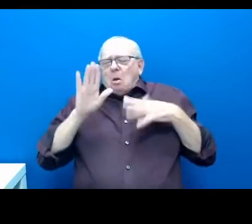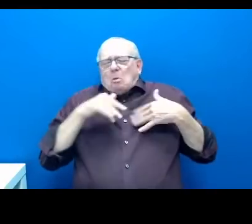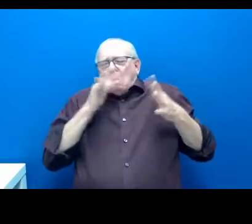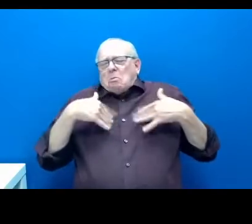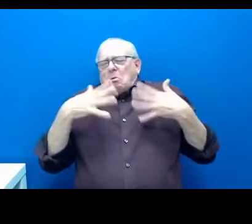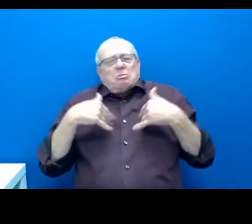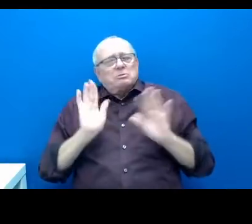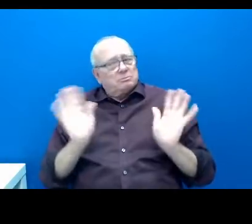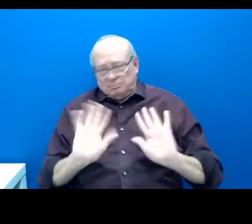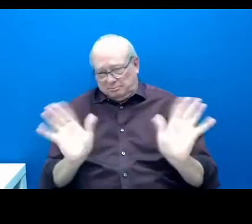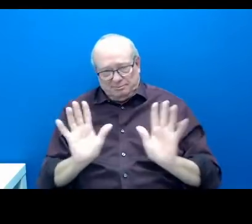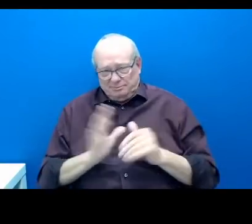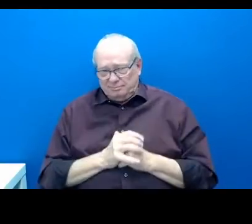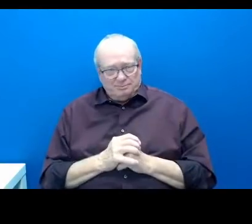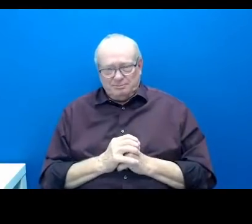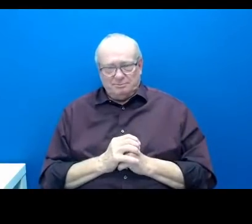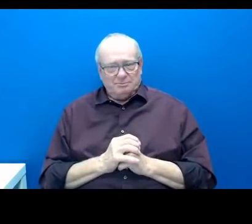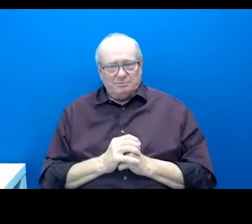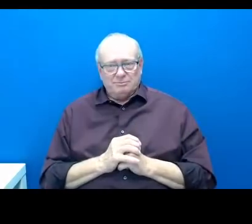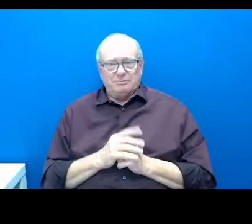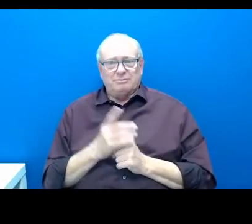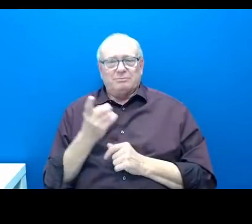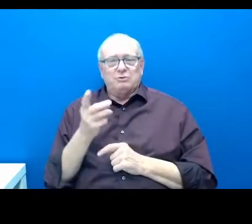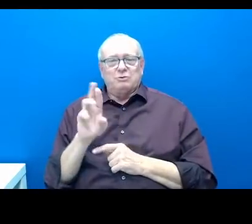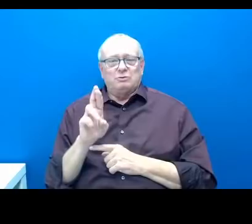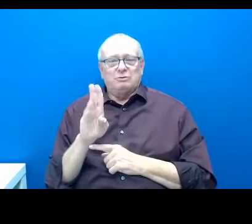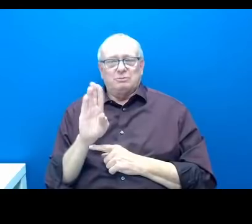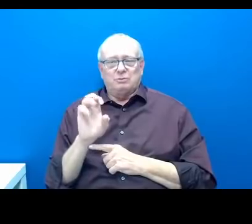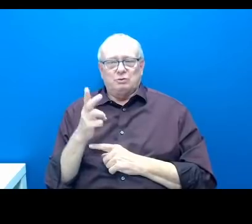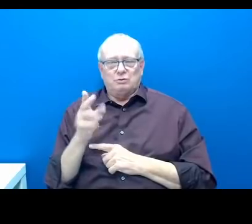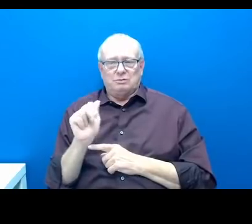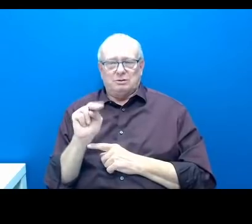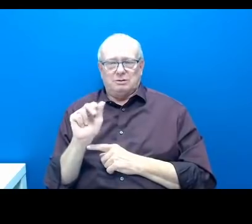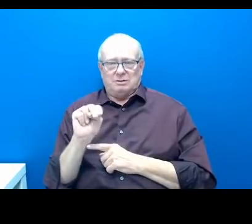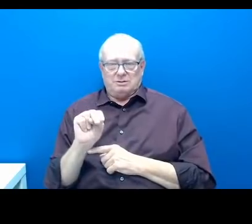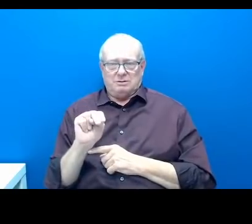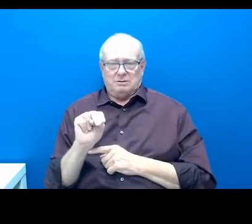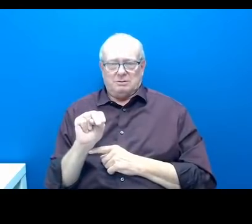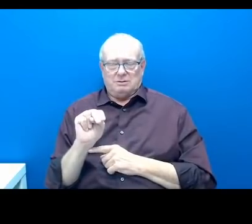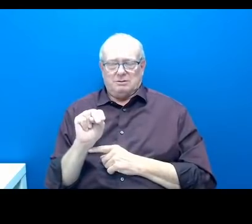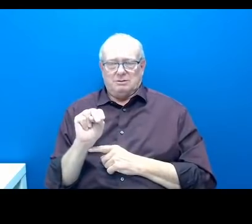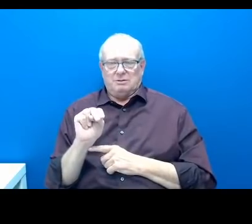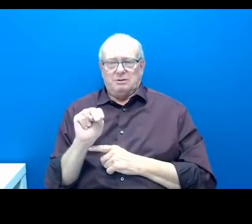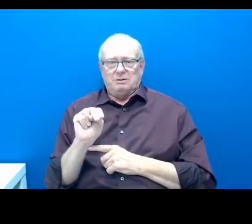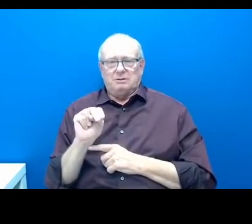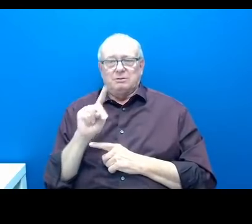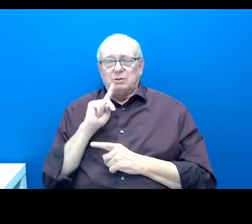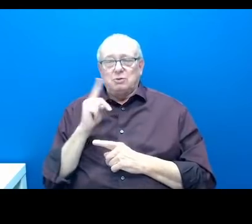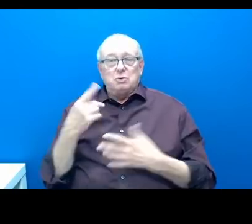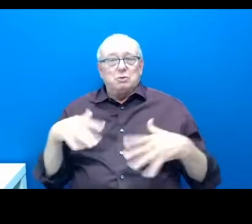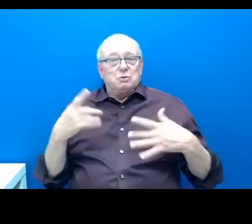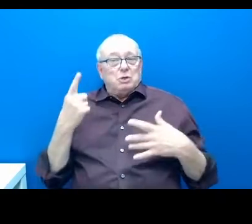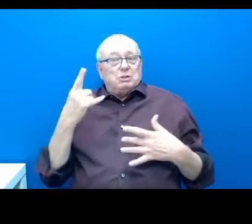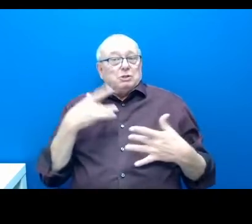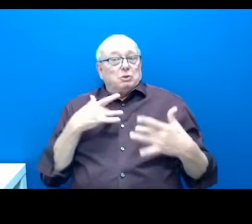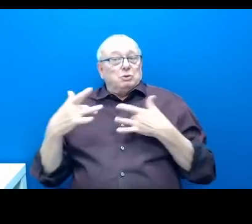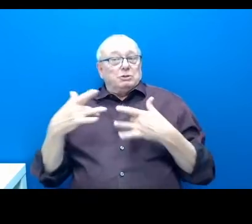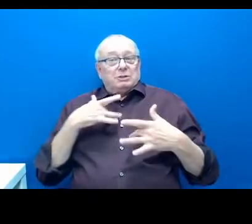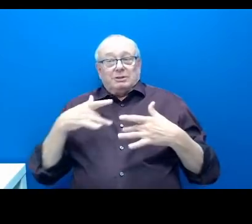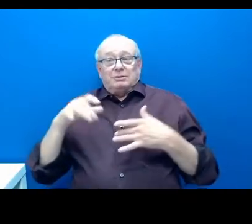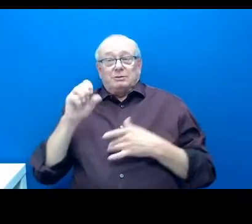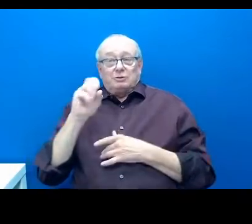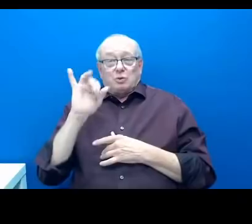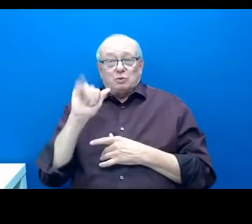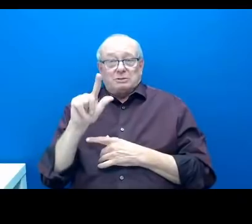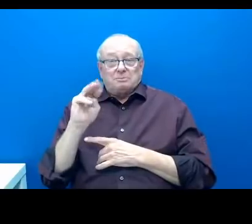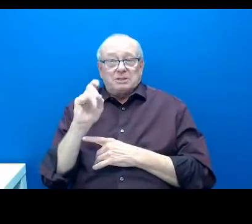If I could just talk as well, I think, the one concern I've always had with social media, for example, is that it's always